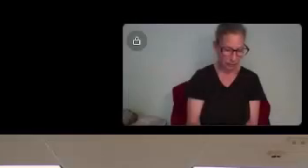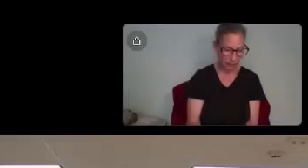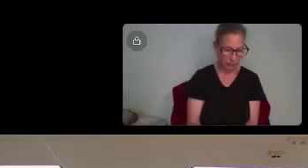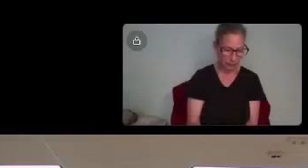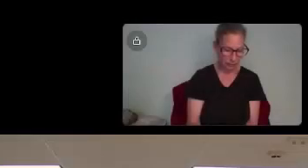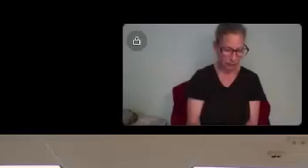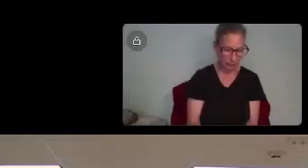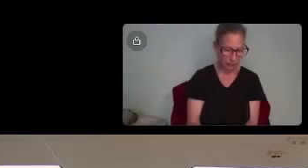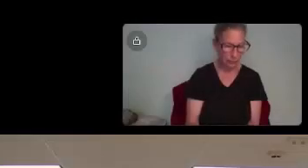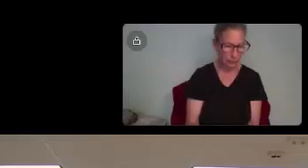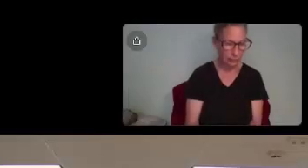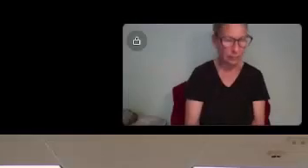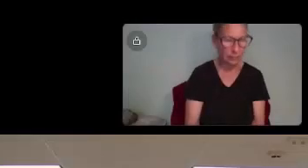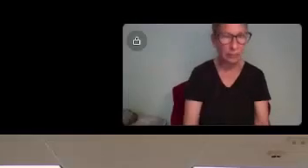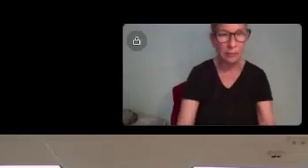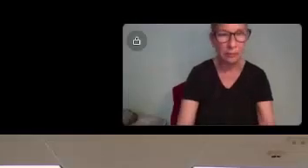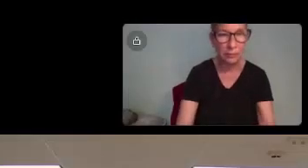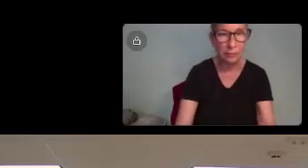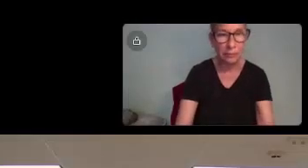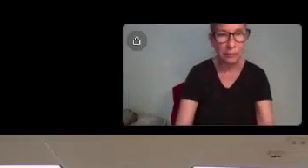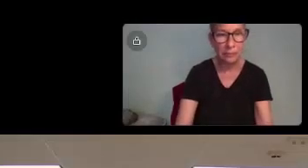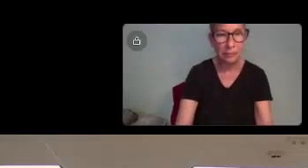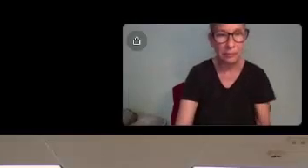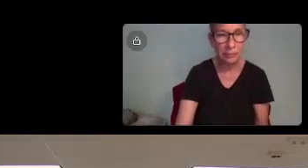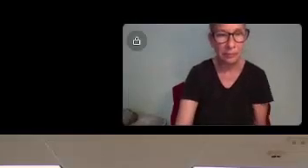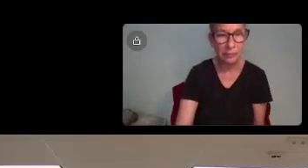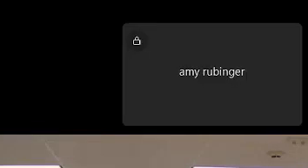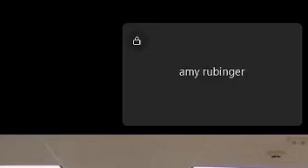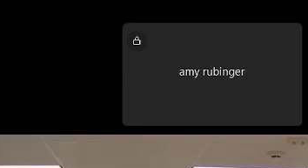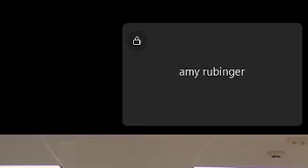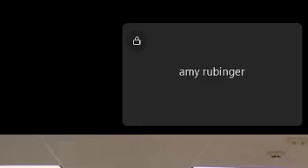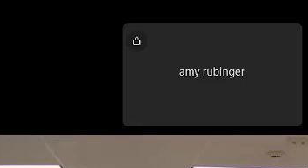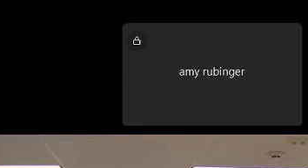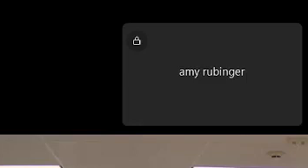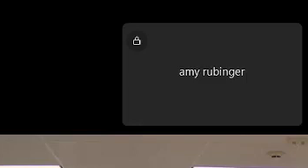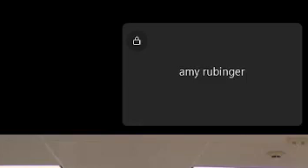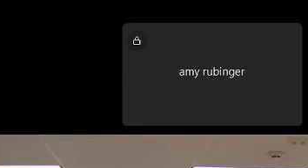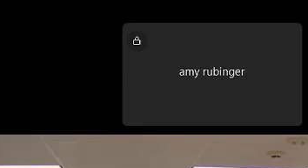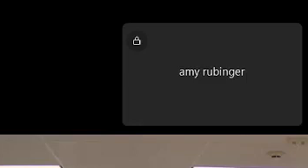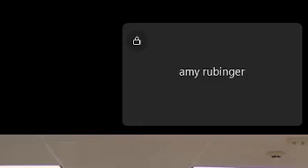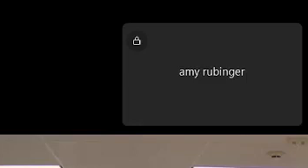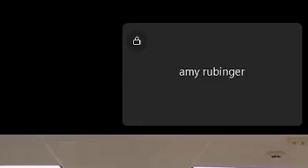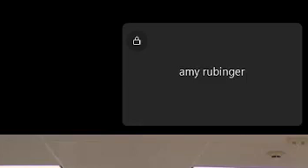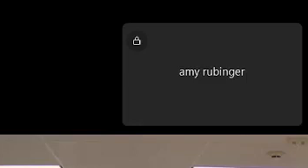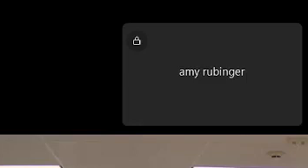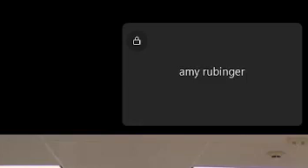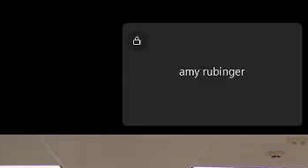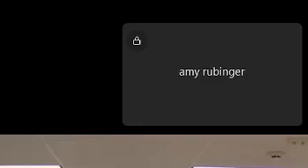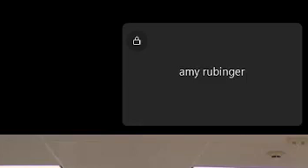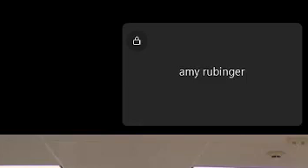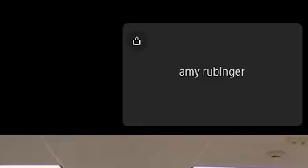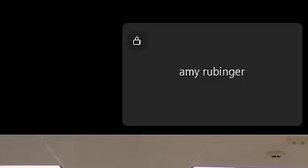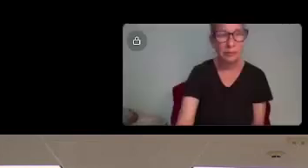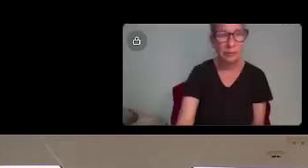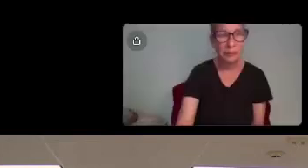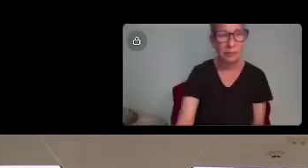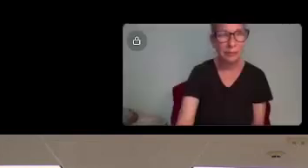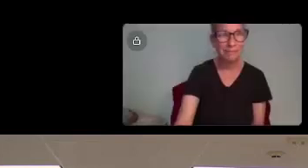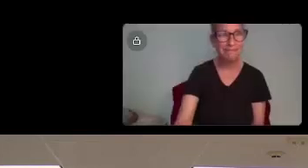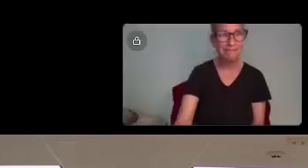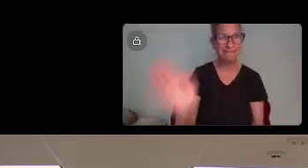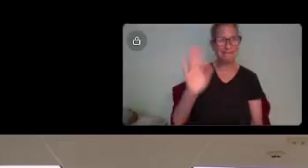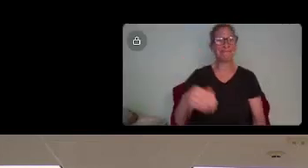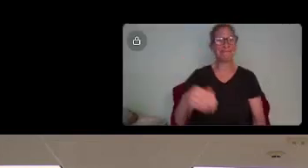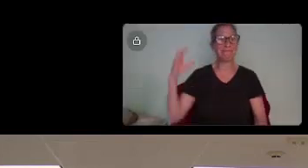Thank you. Good morning, everyone. Thank you for joining us today. I'm Clarissa Rodriguez, Chair of the New York State